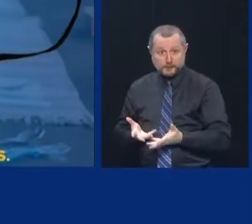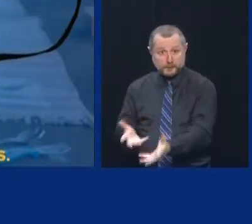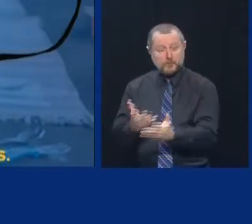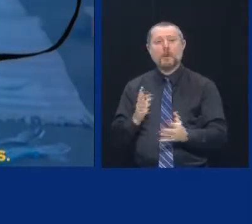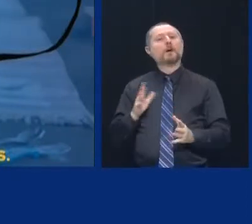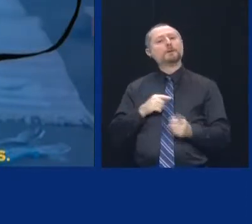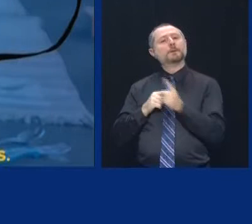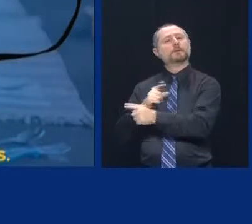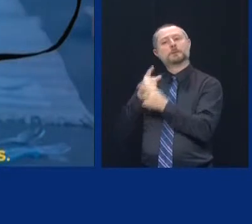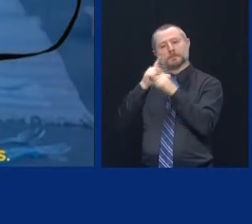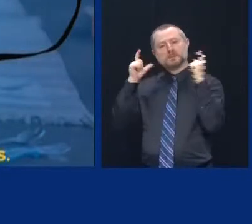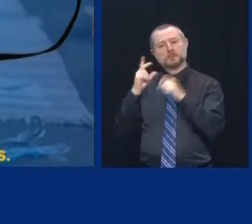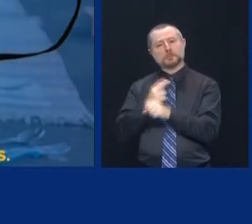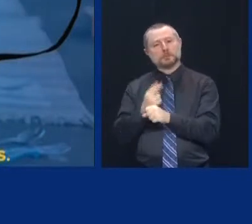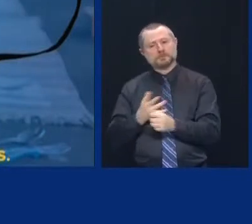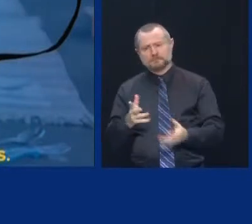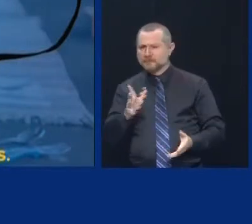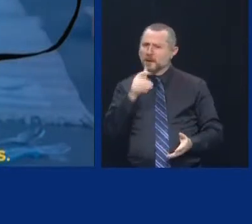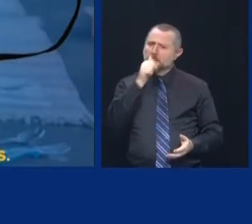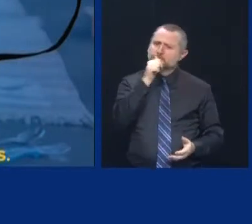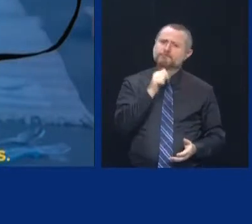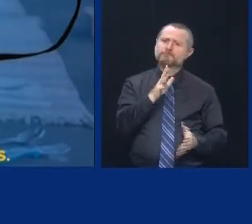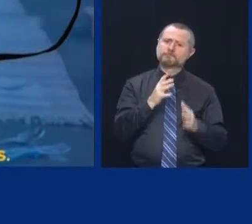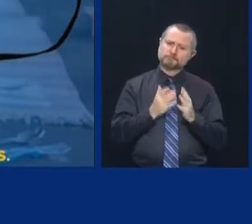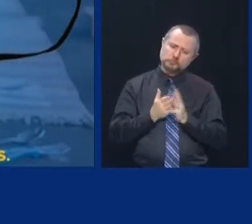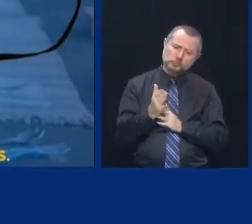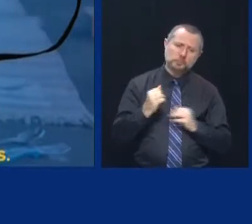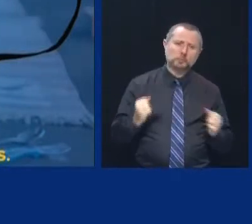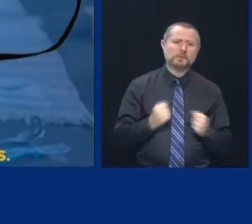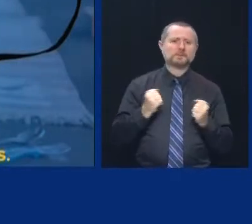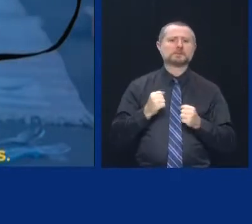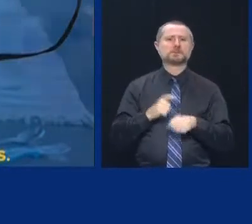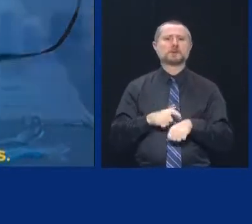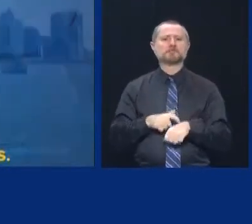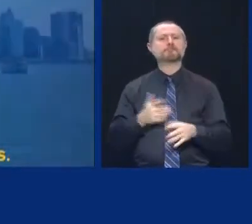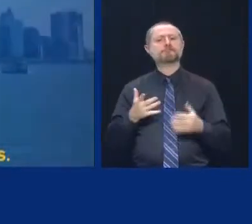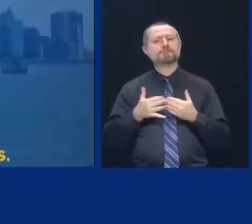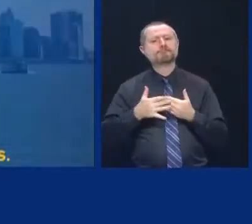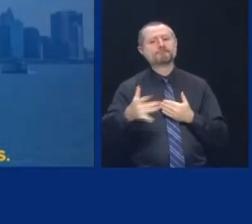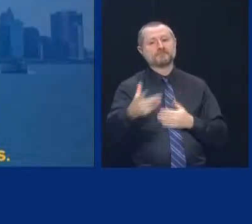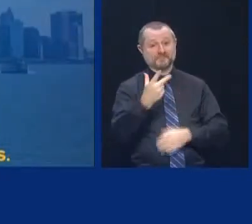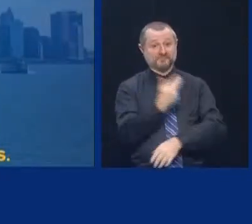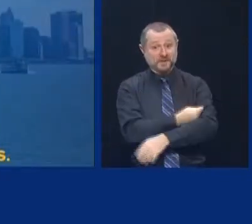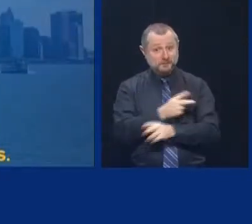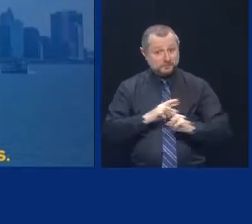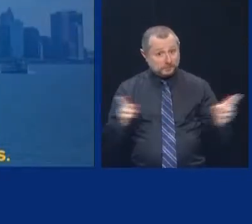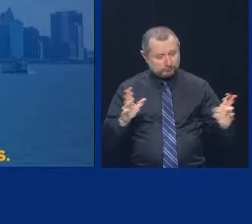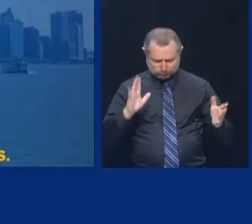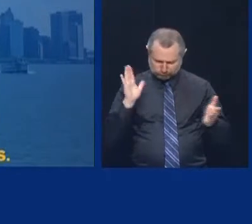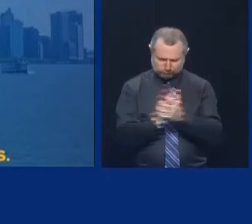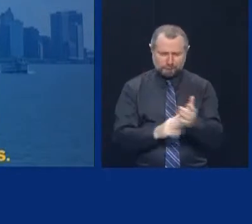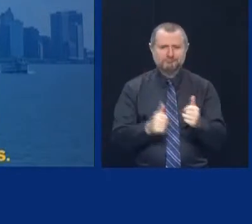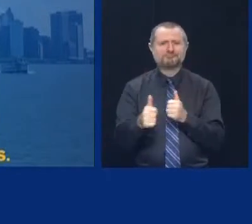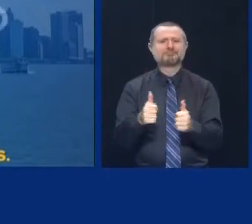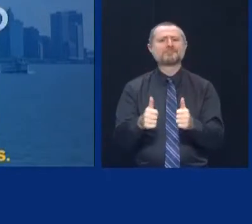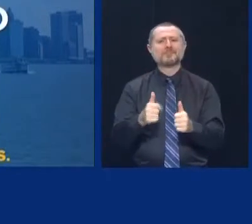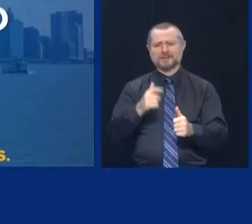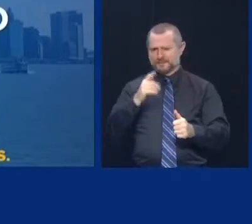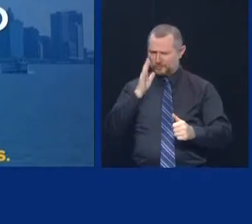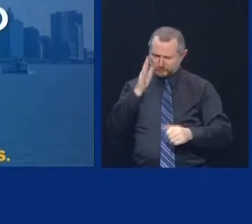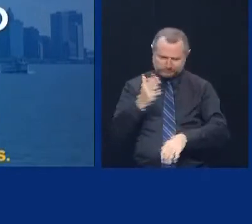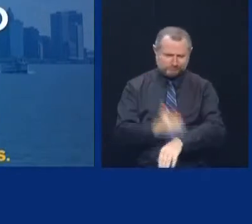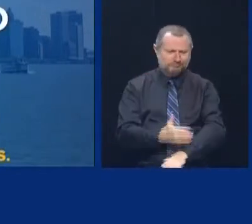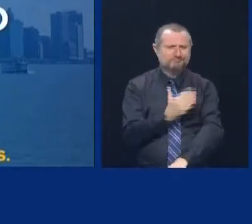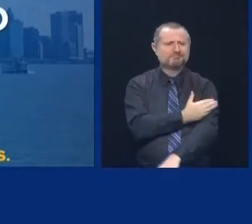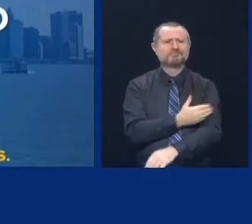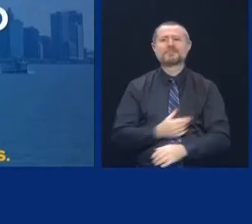past this. Let's get through the winter. Get the vaccination done. And then the end is in sight. But we're not